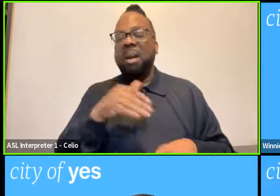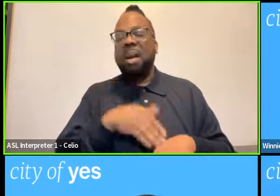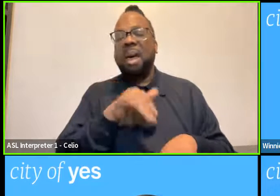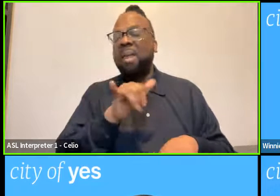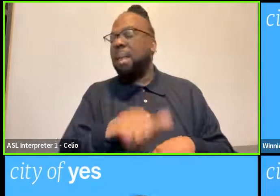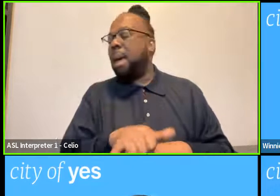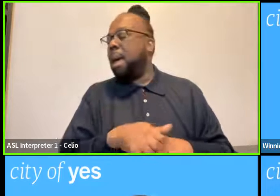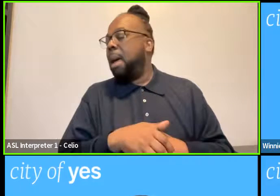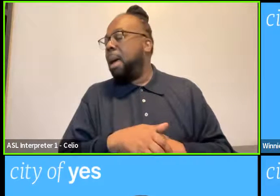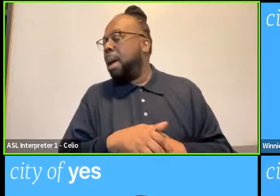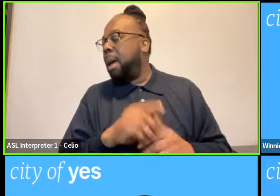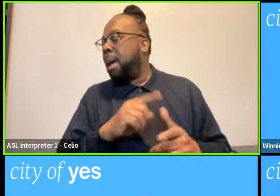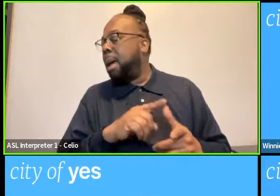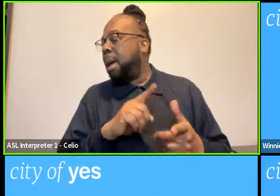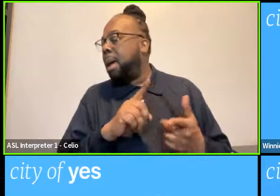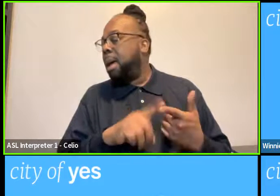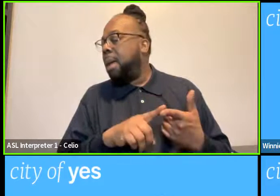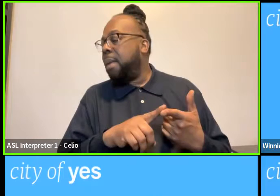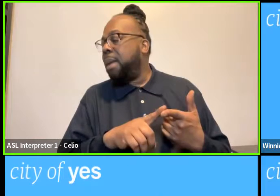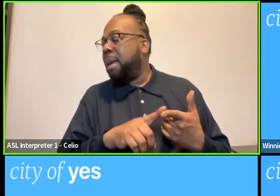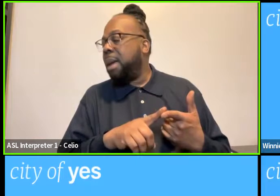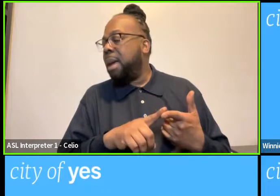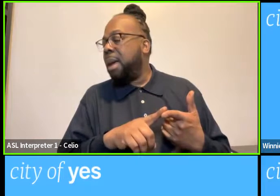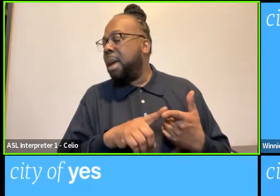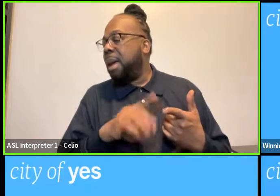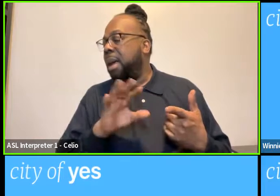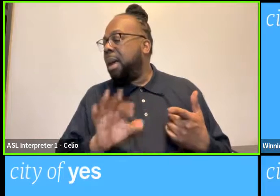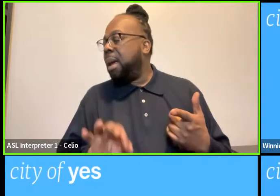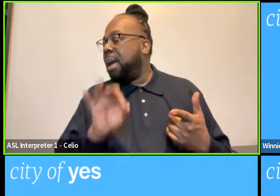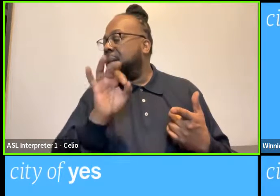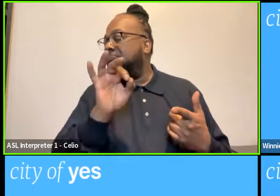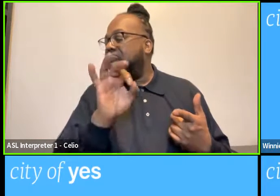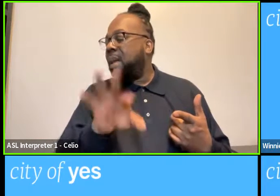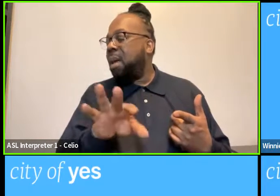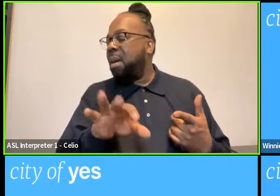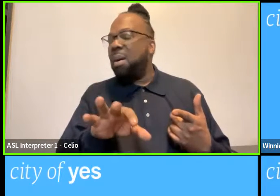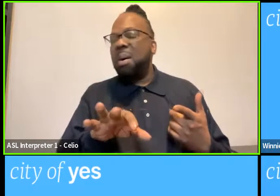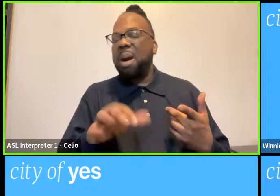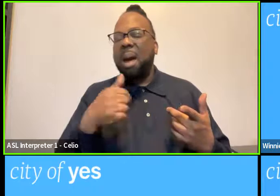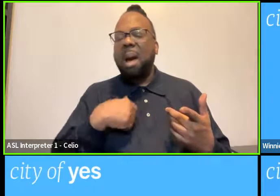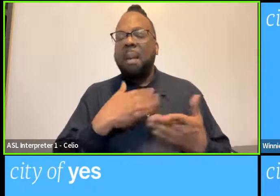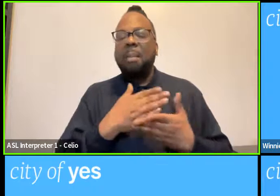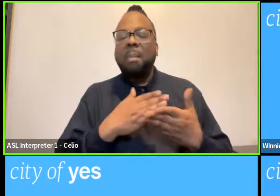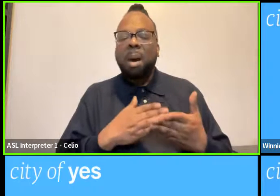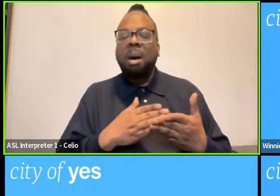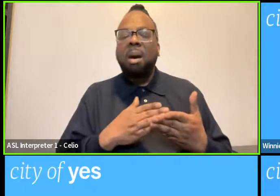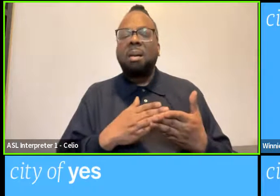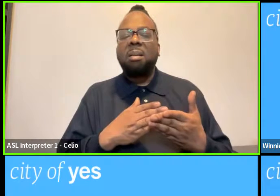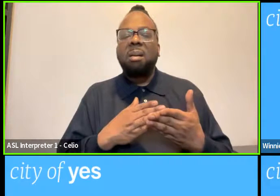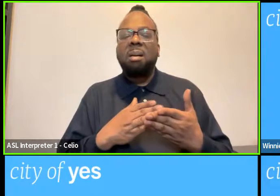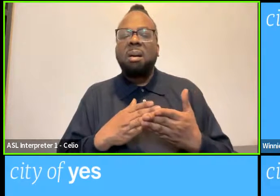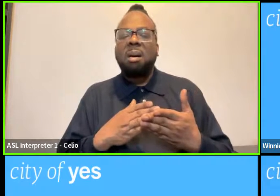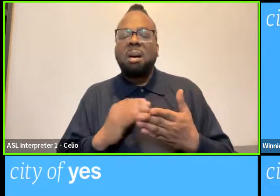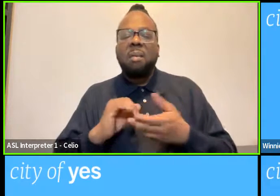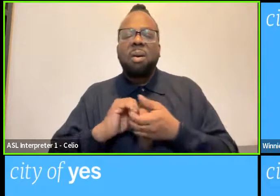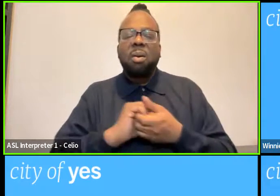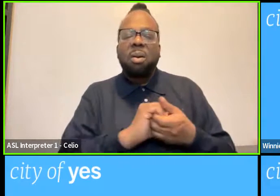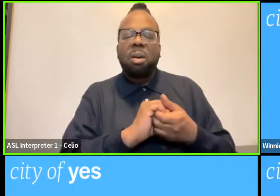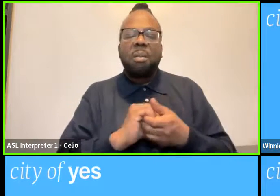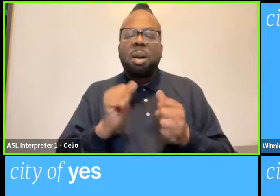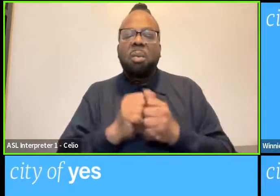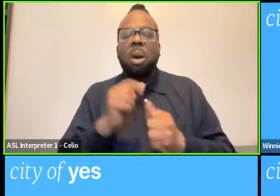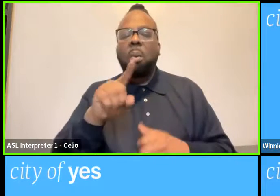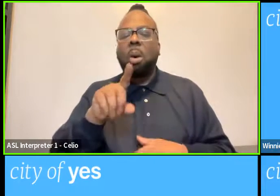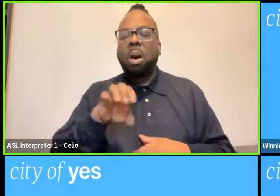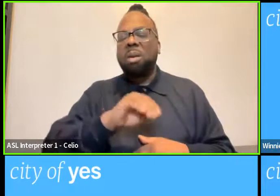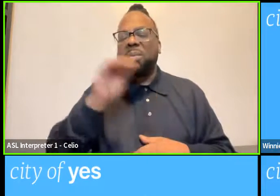distinction. And then I throw this out to you, which is like a pipe dream, but I'm part of the Coalition for 100% Affordability at 5